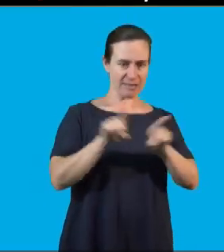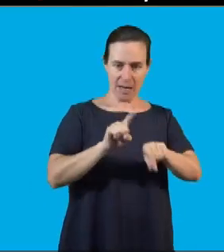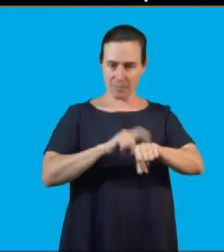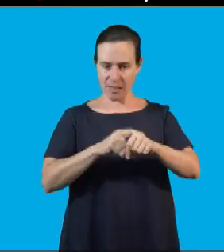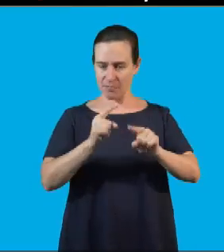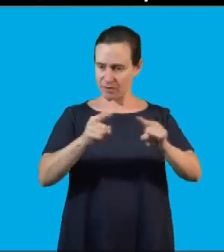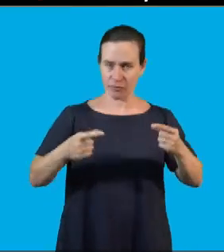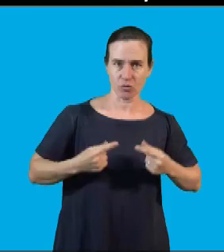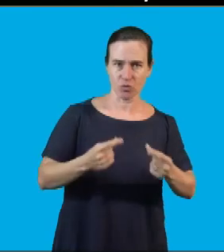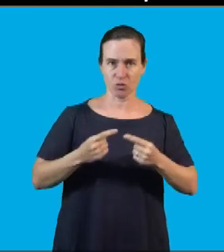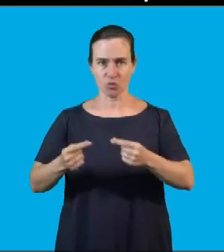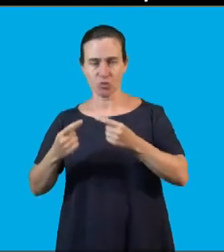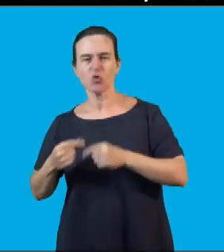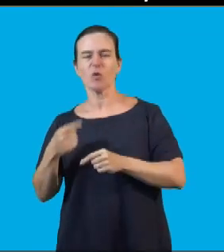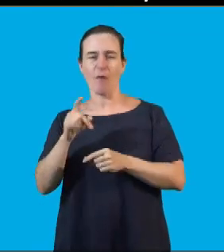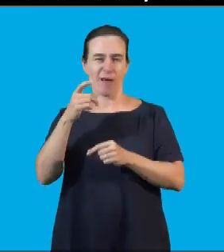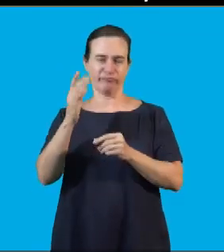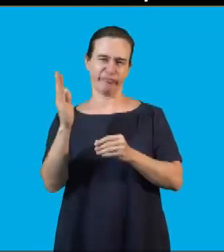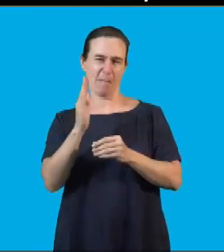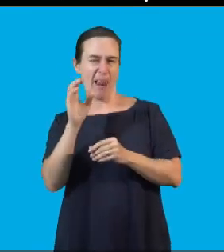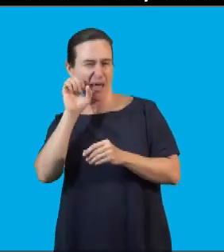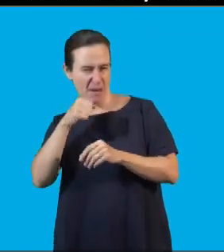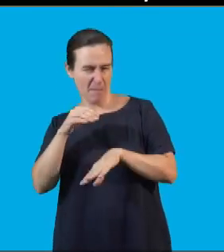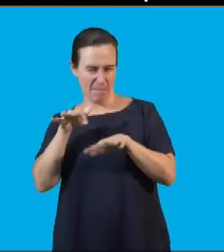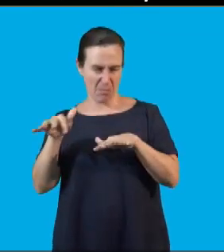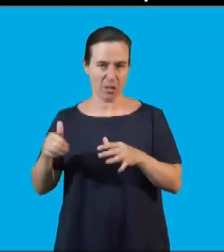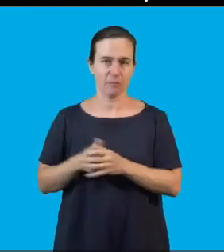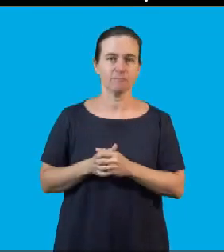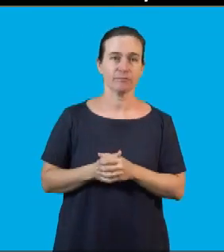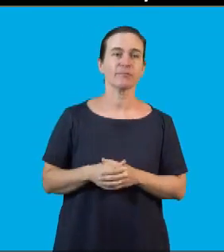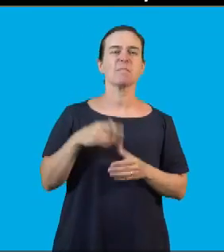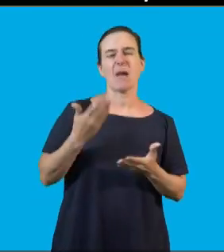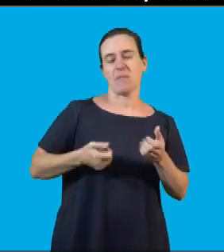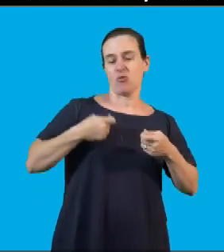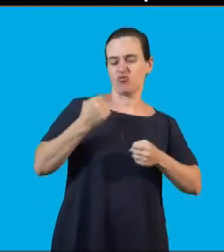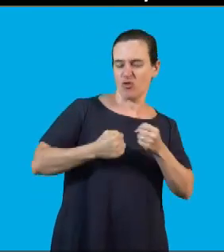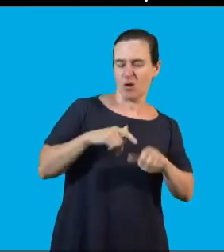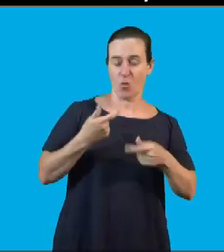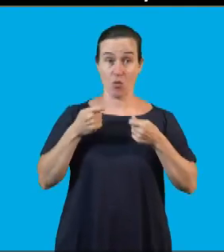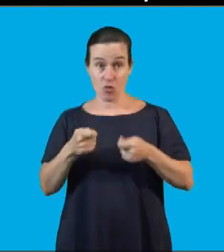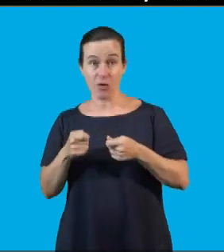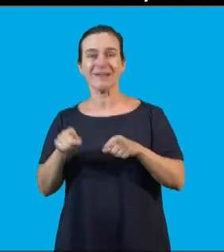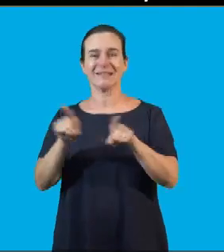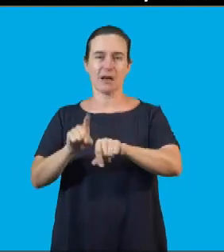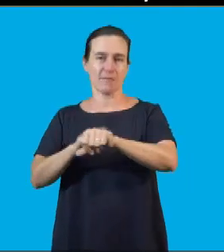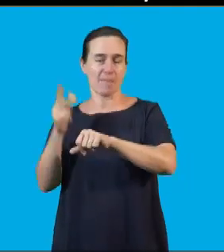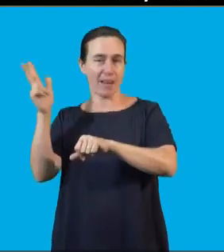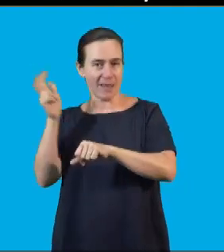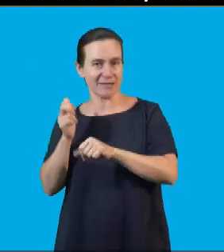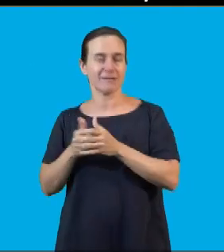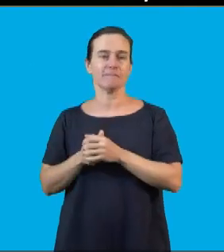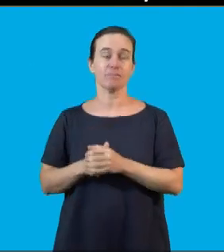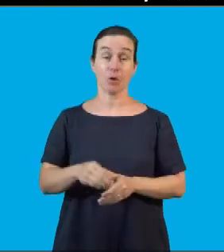or cooking dinner, of course, is echoed in the message of text B because the woman is listening to an audiobook while she's